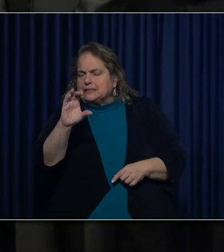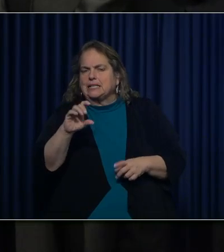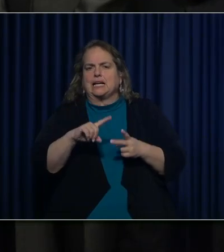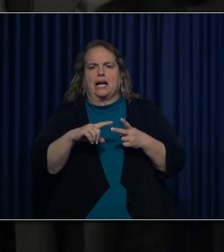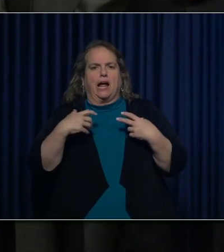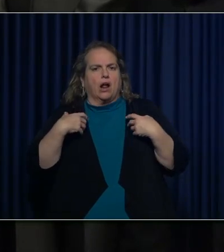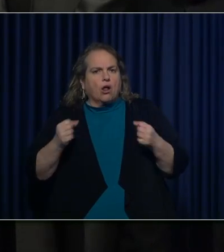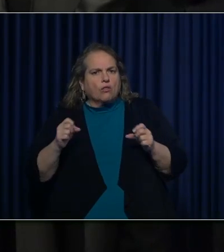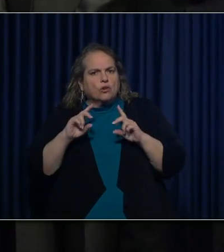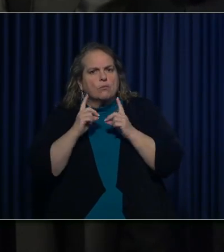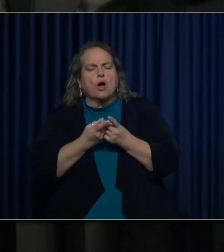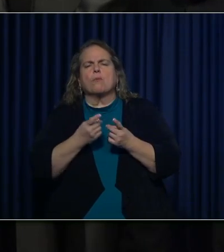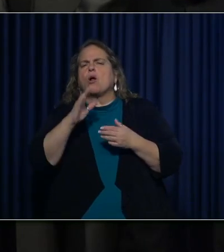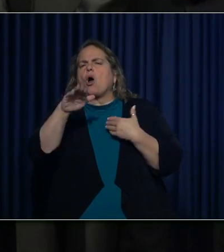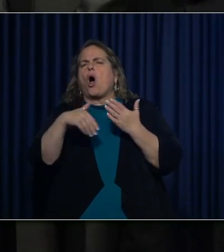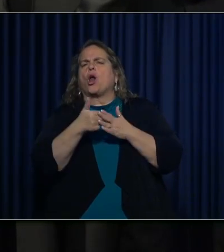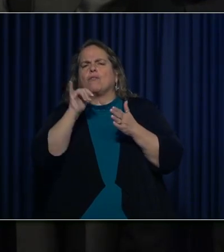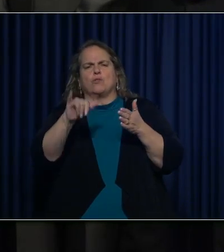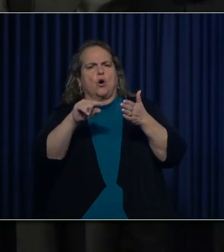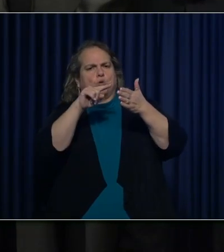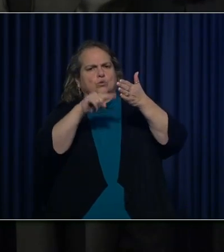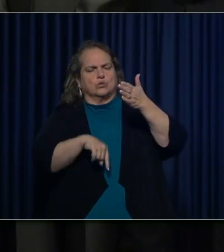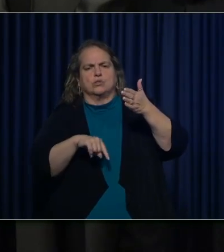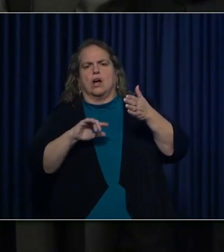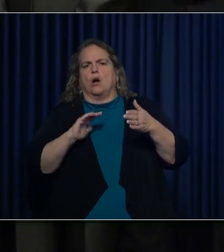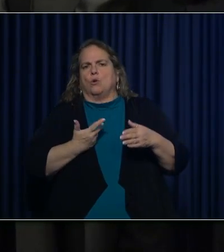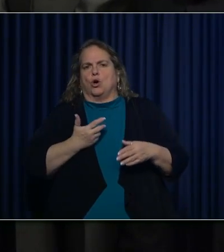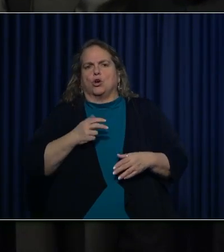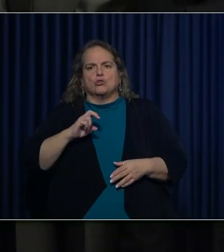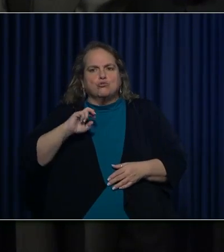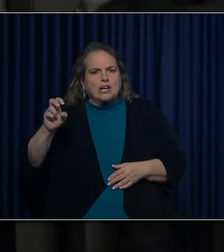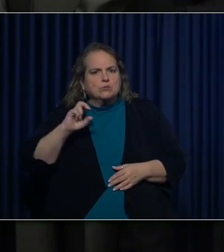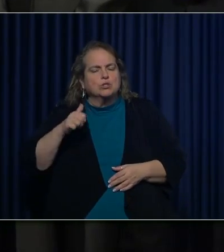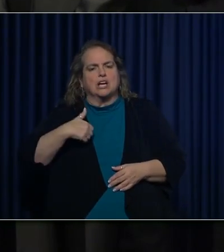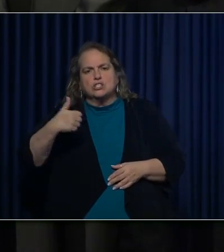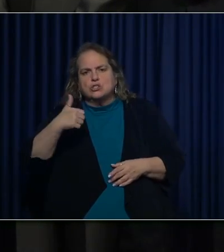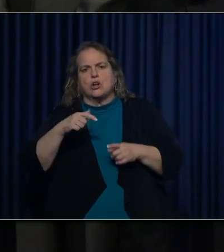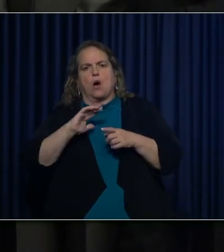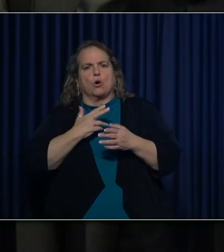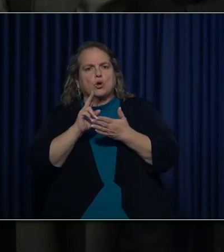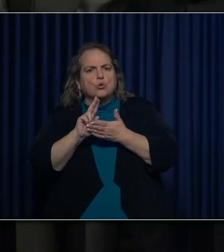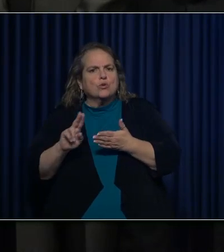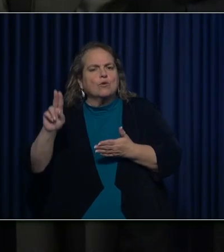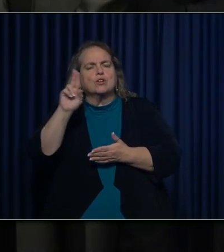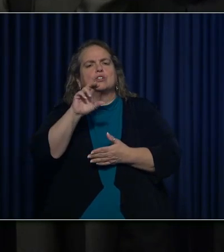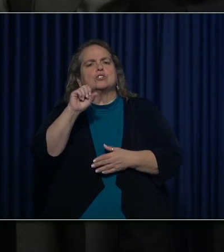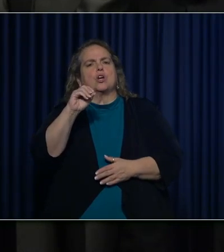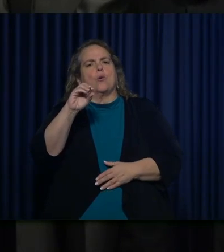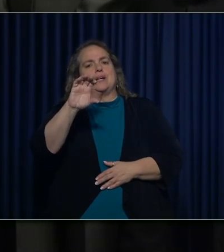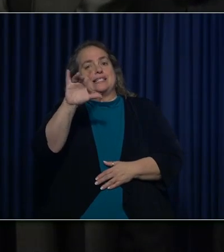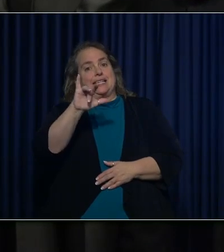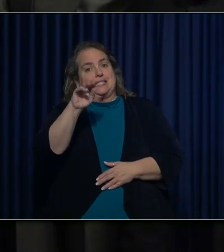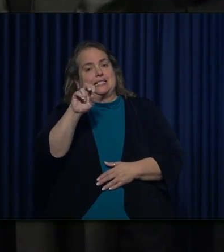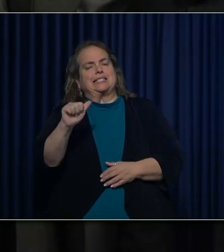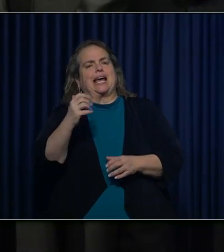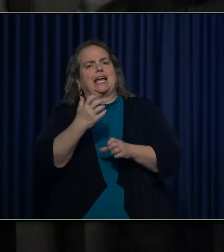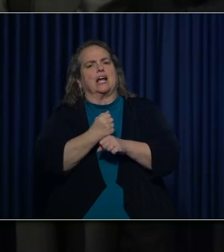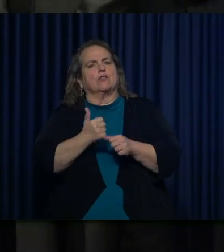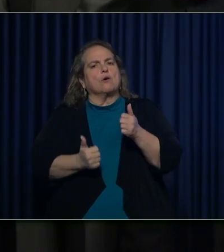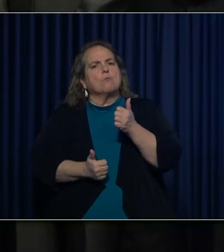Health Department, all of those, our transportation, our universities, so that citizens can get the most